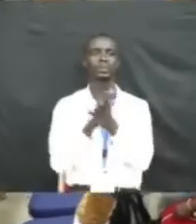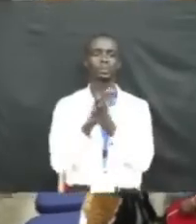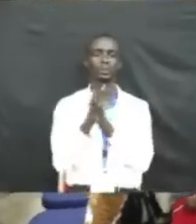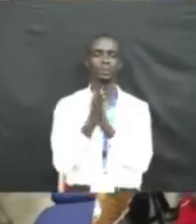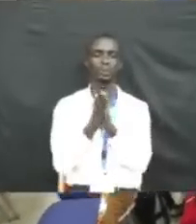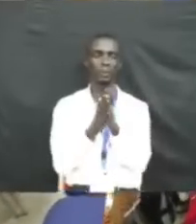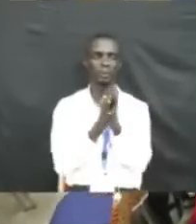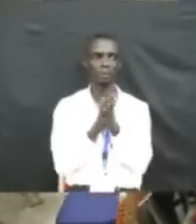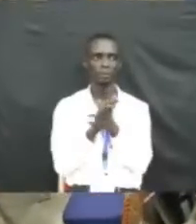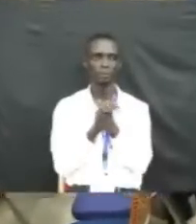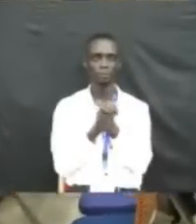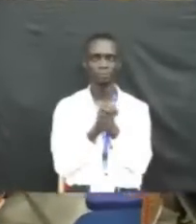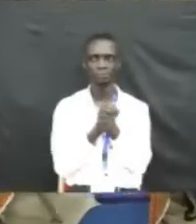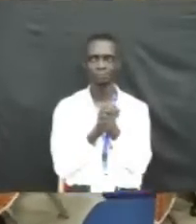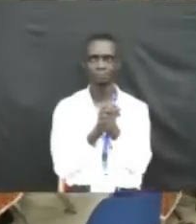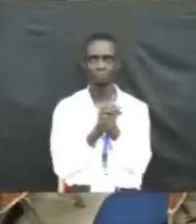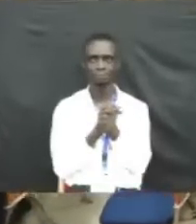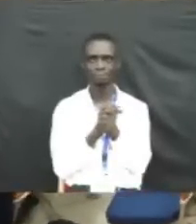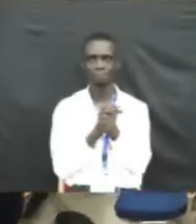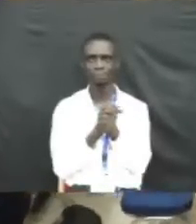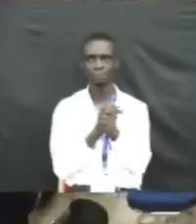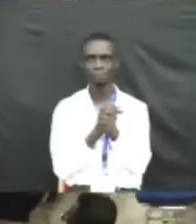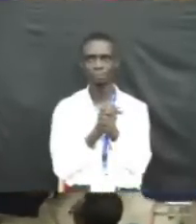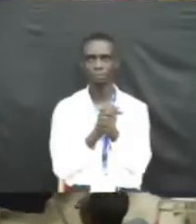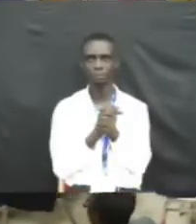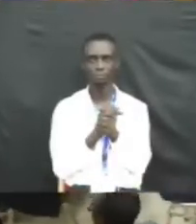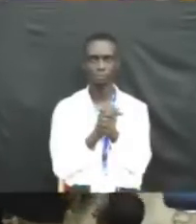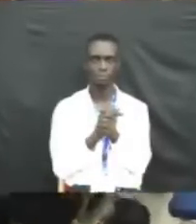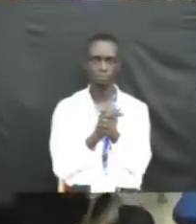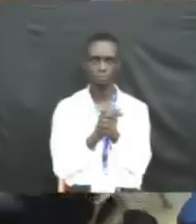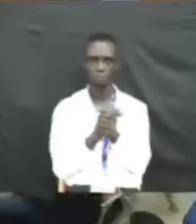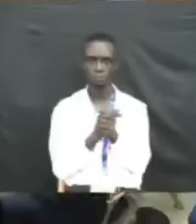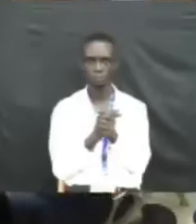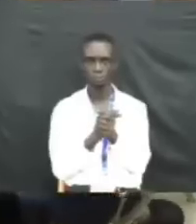carefully. No mama.